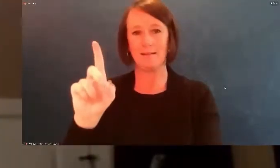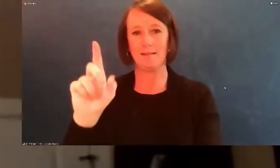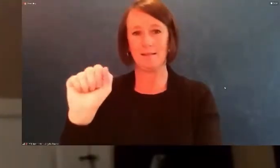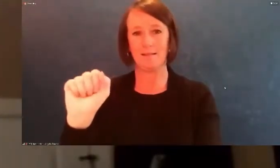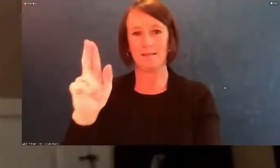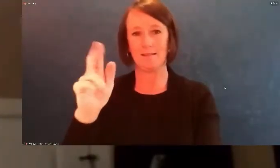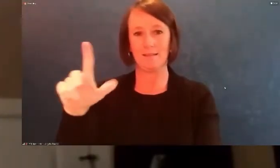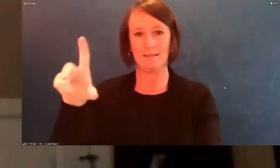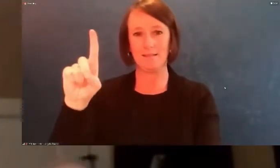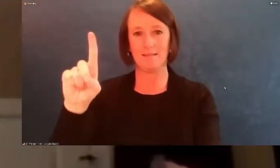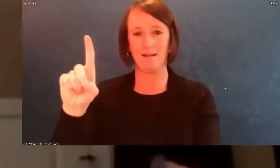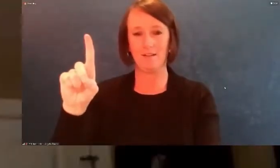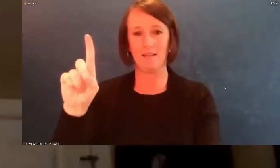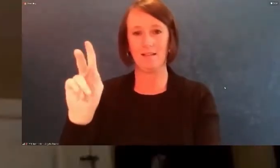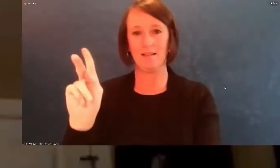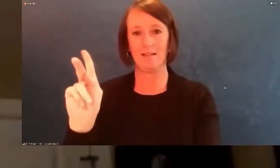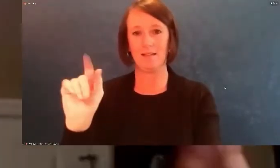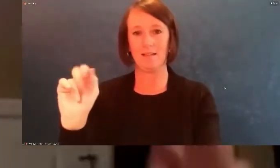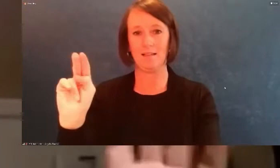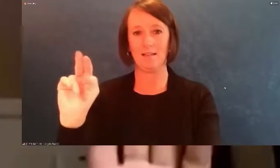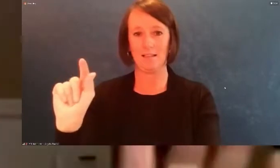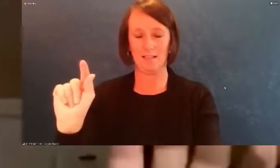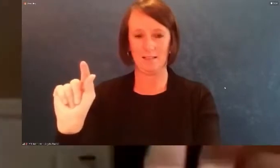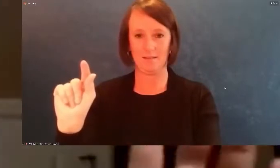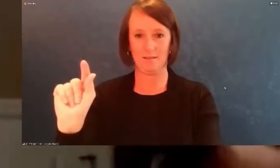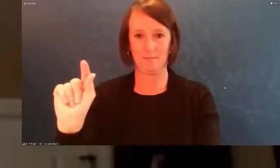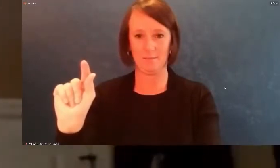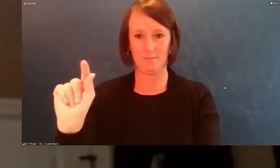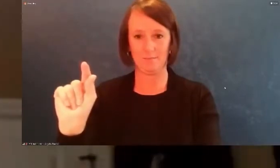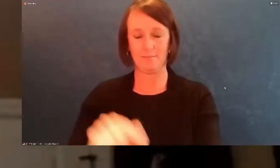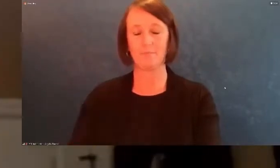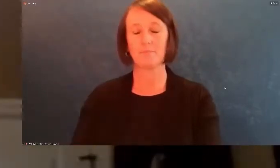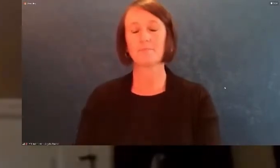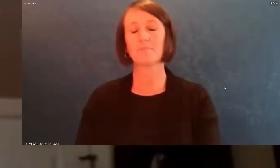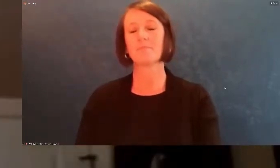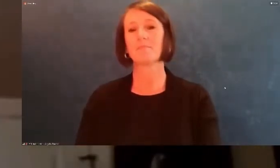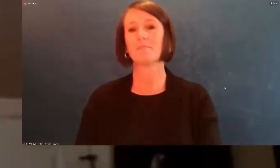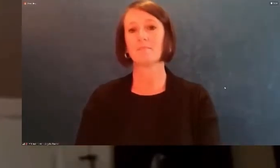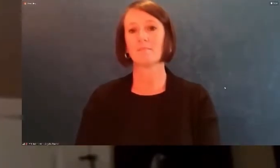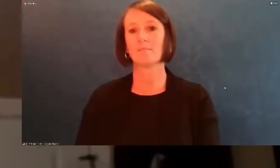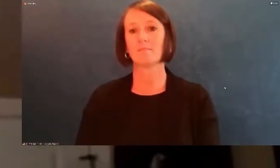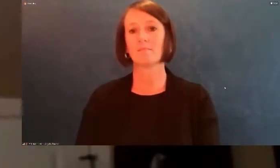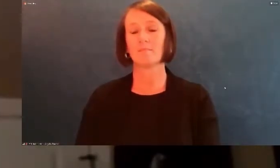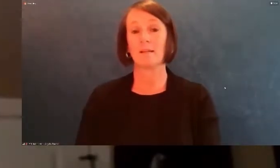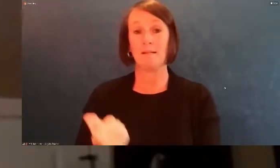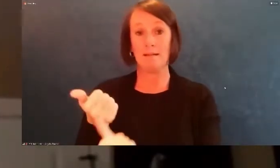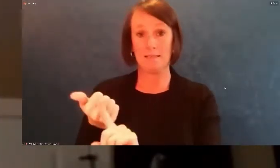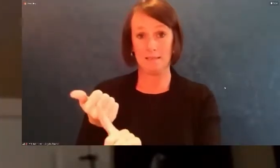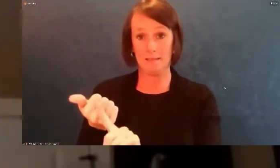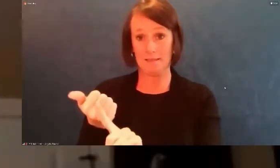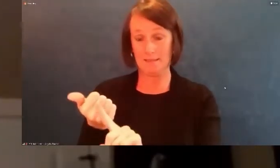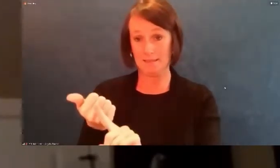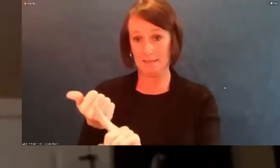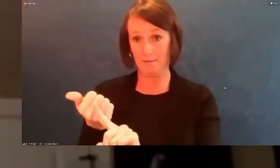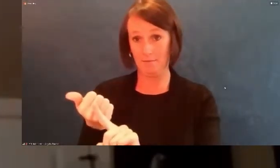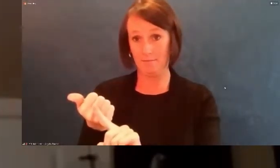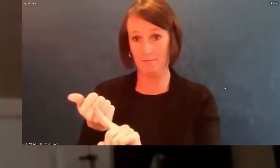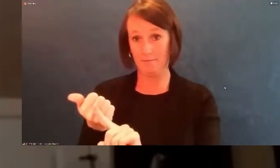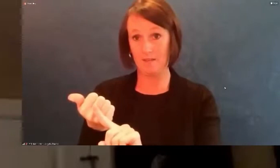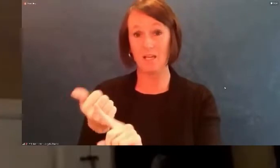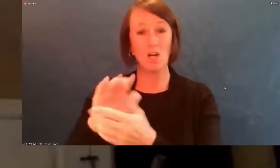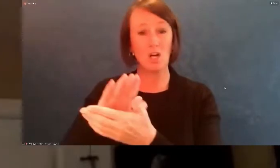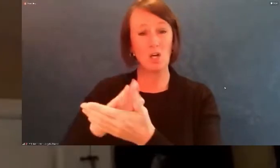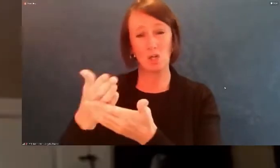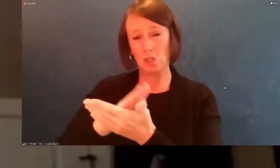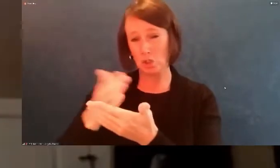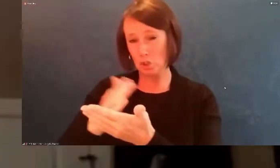be together in Fort Smith, maybe at Roaring Rapids Hall, because David King, who was Chipewyan, could cook for